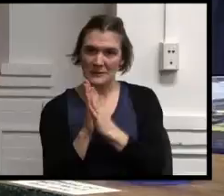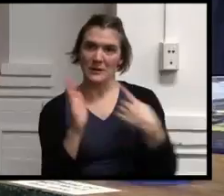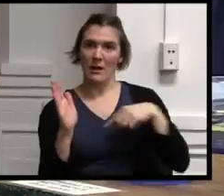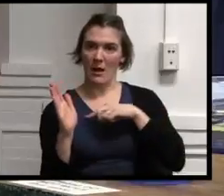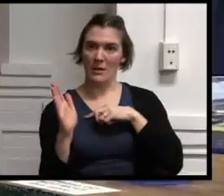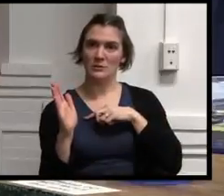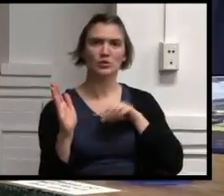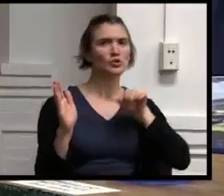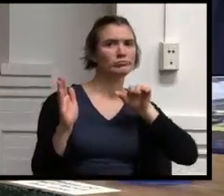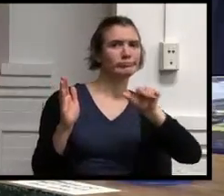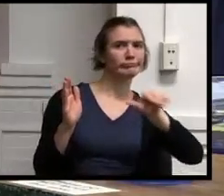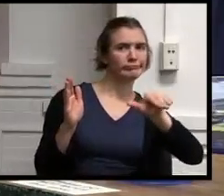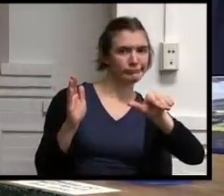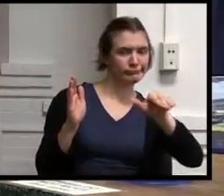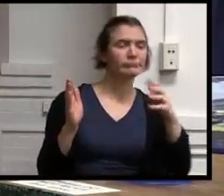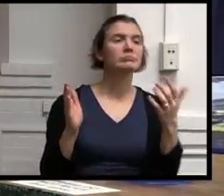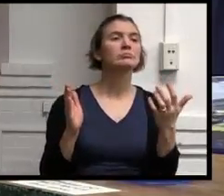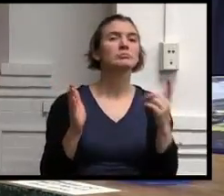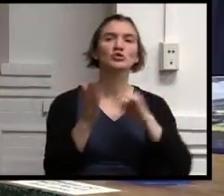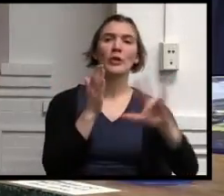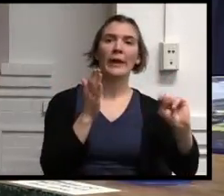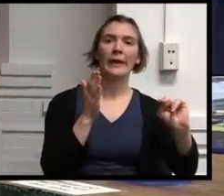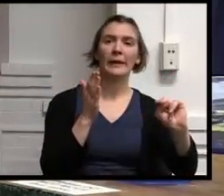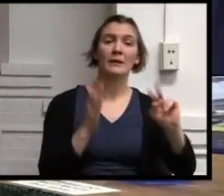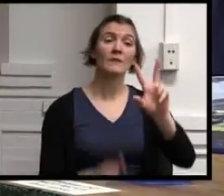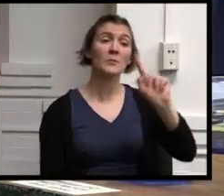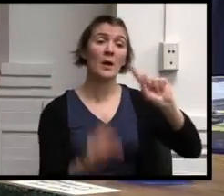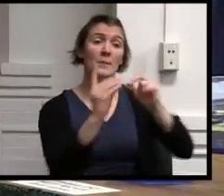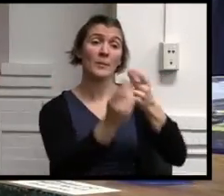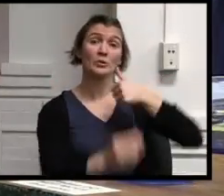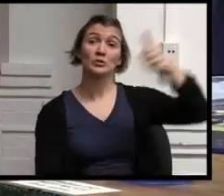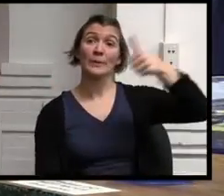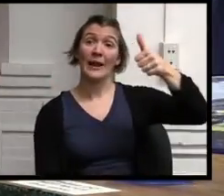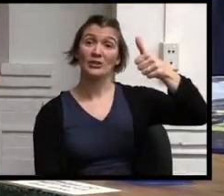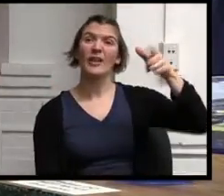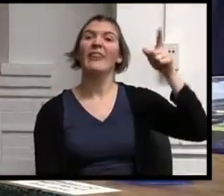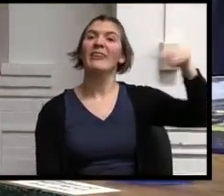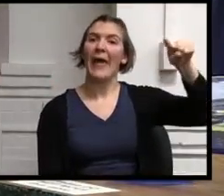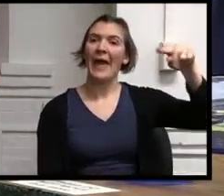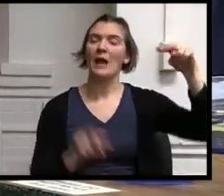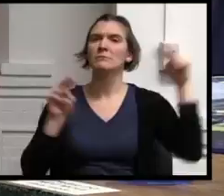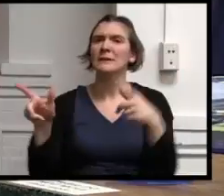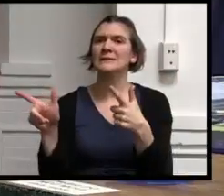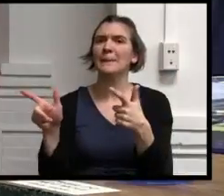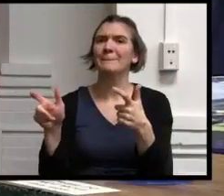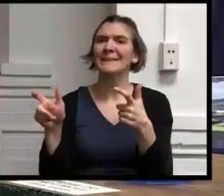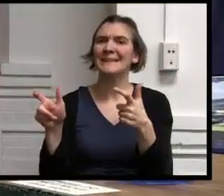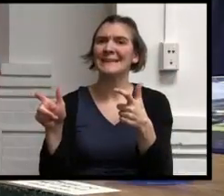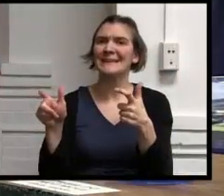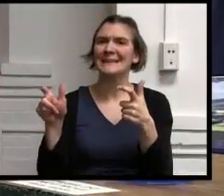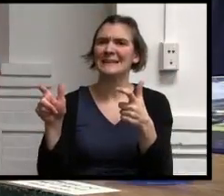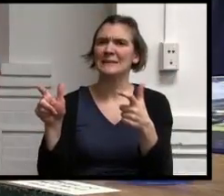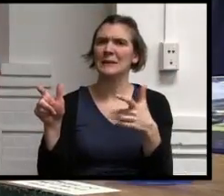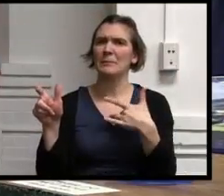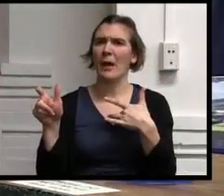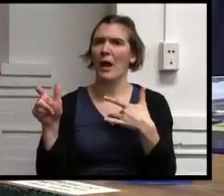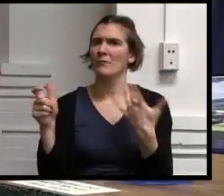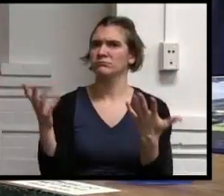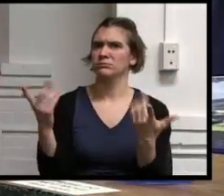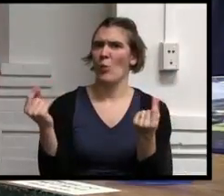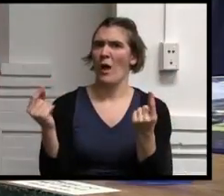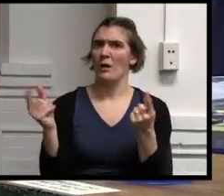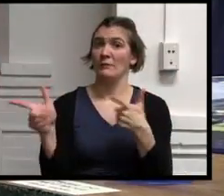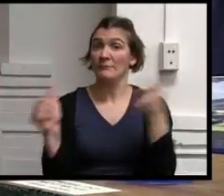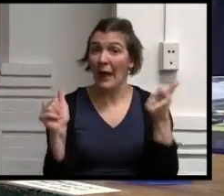was to request that VTrans take a look at the speed limit in that corridor out as far